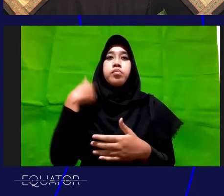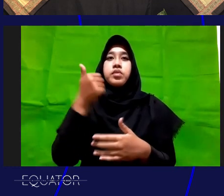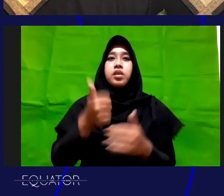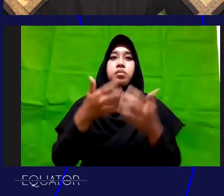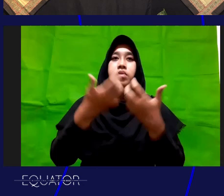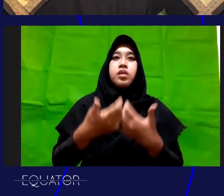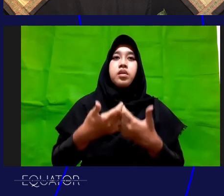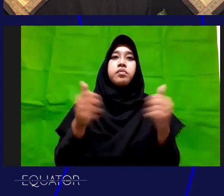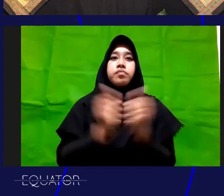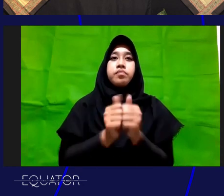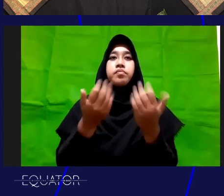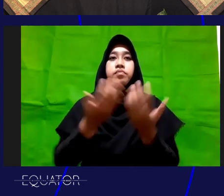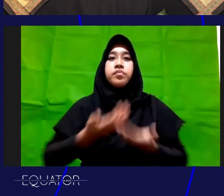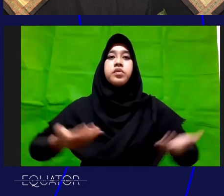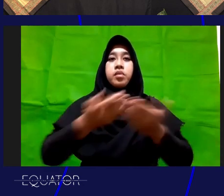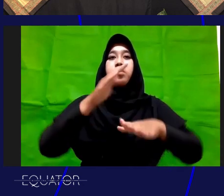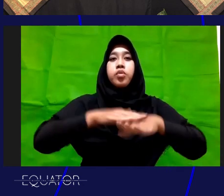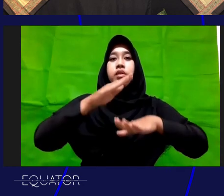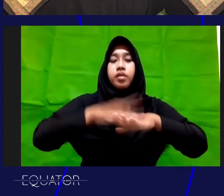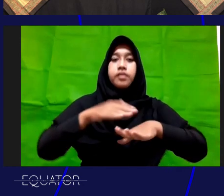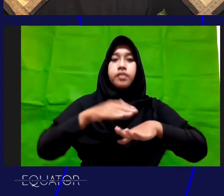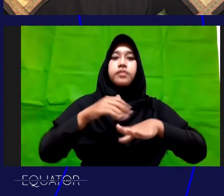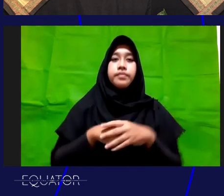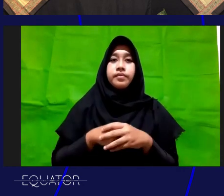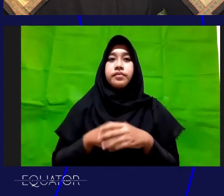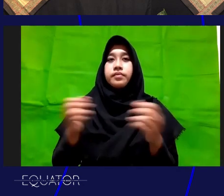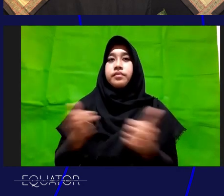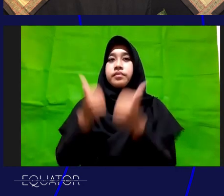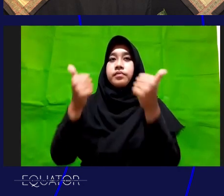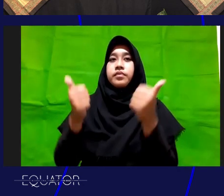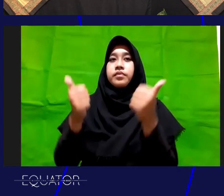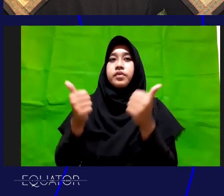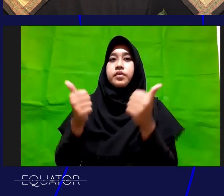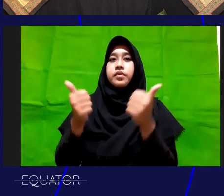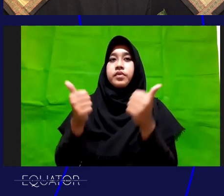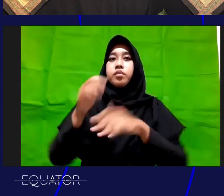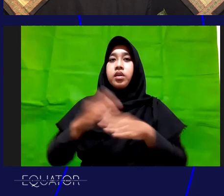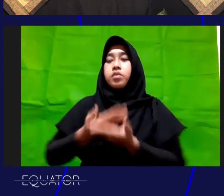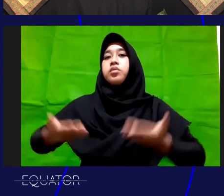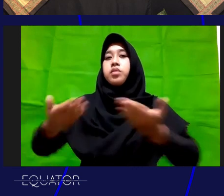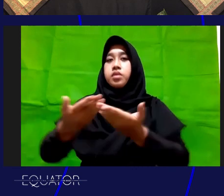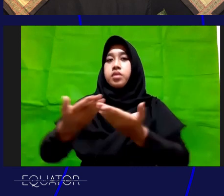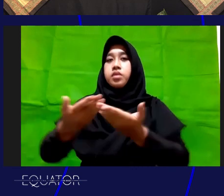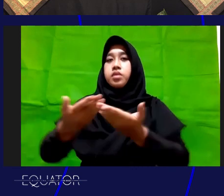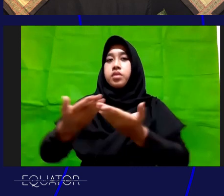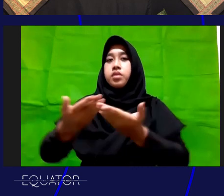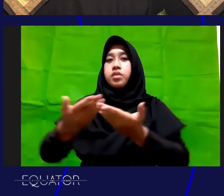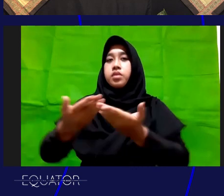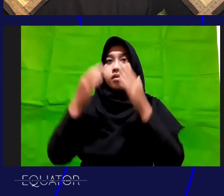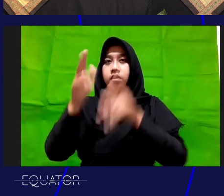What I understand with the Jogja Biennale, it was people from the Ecuador going to Jogja and bringing their